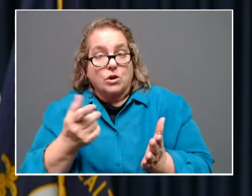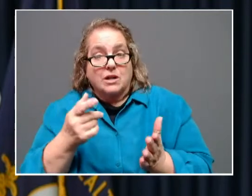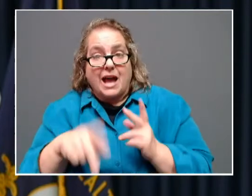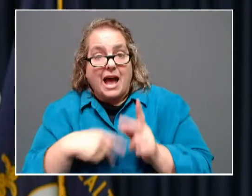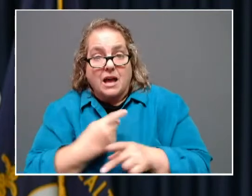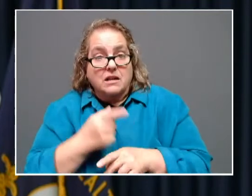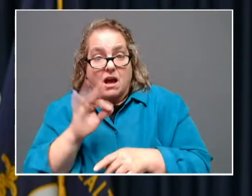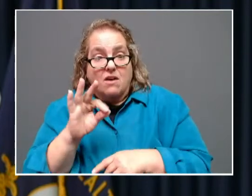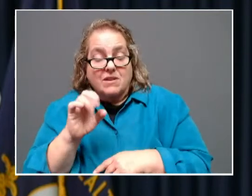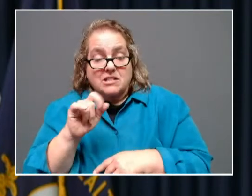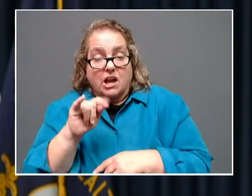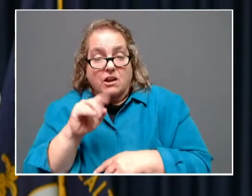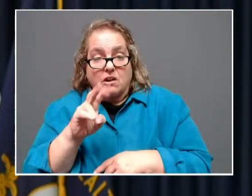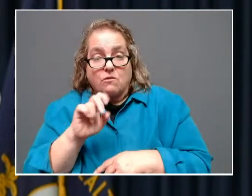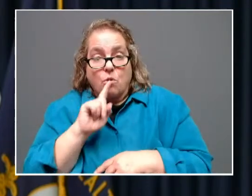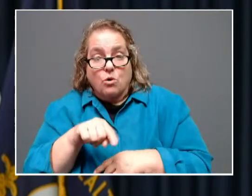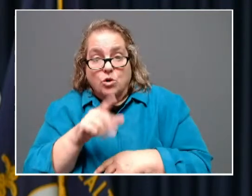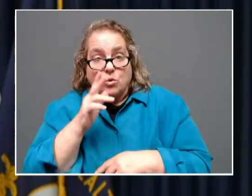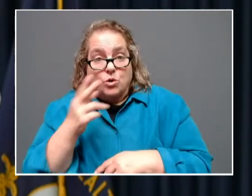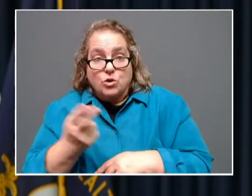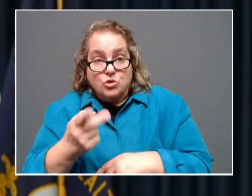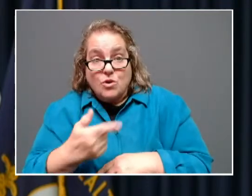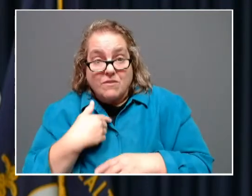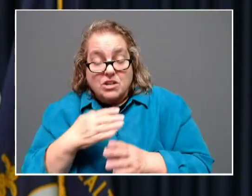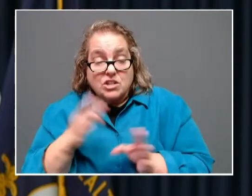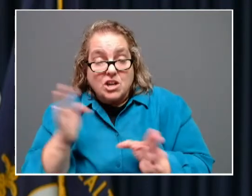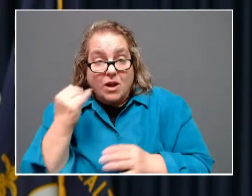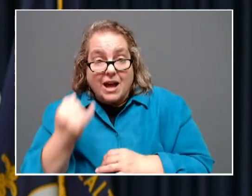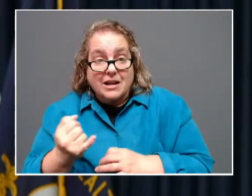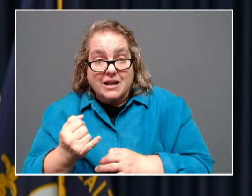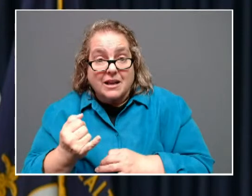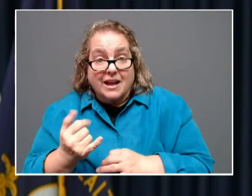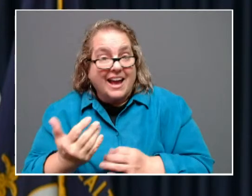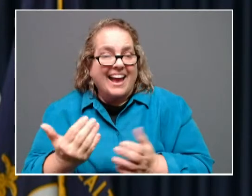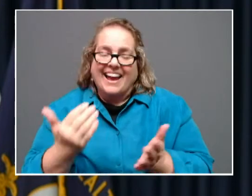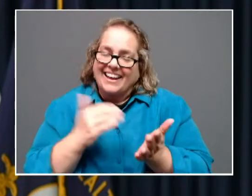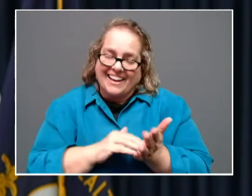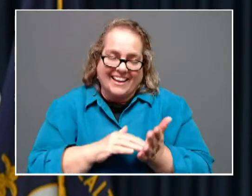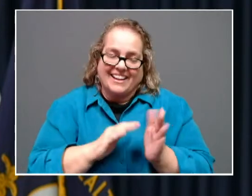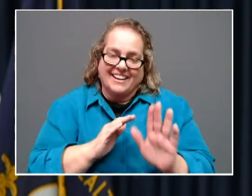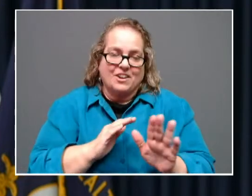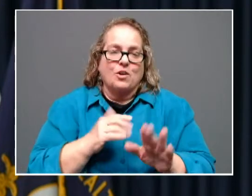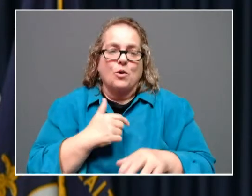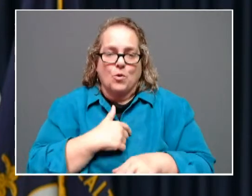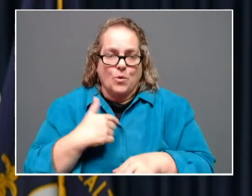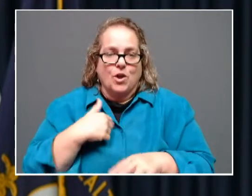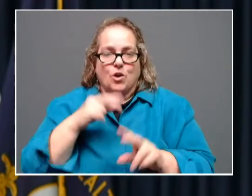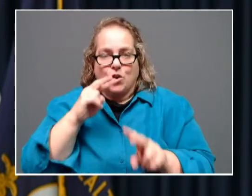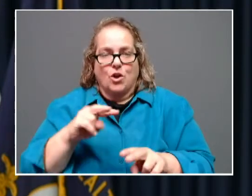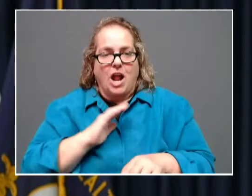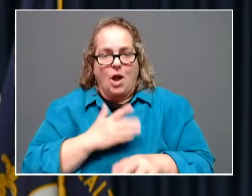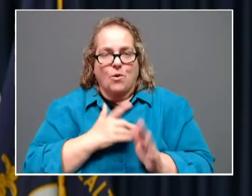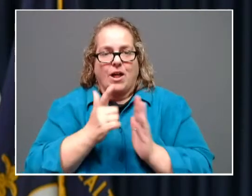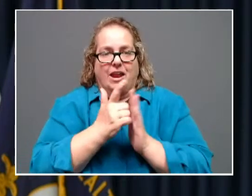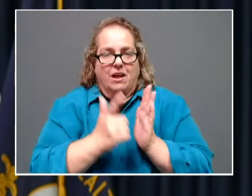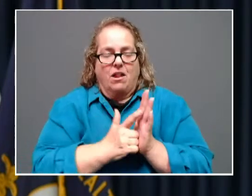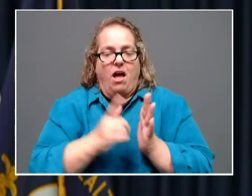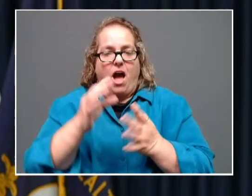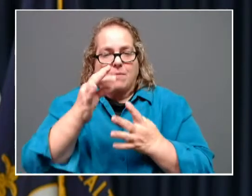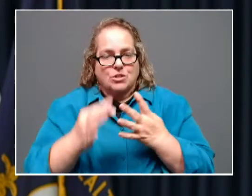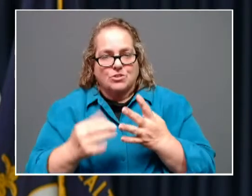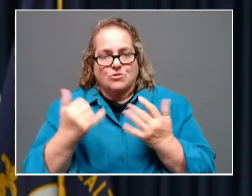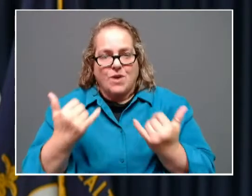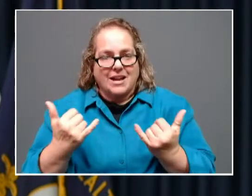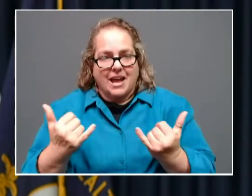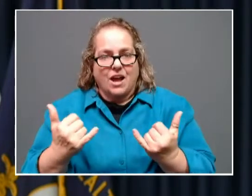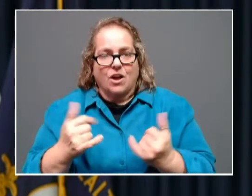how an executive order could set aside a criminal law? Well, again, we're looking at all of our legal options right now.